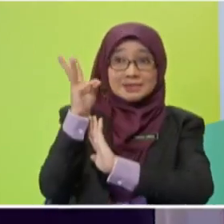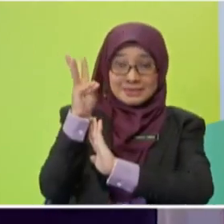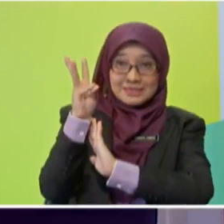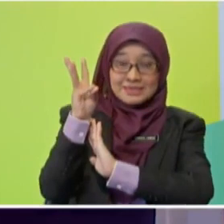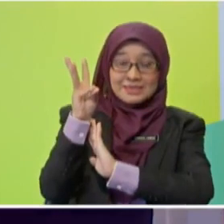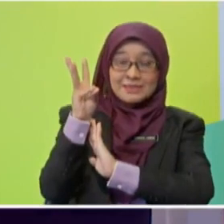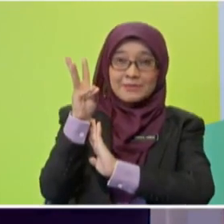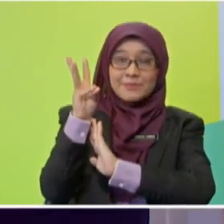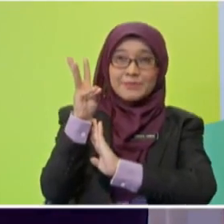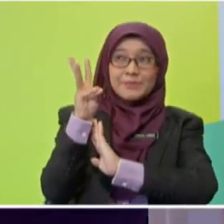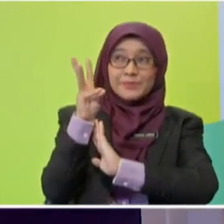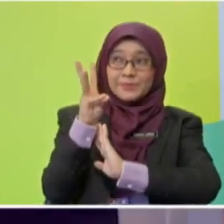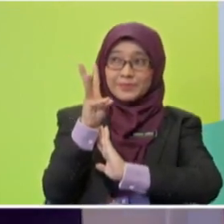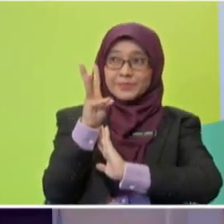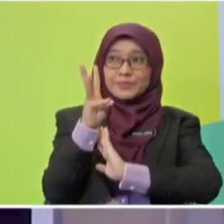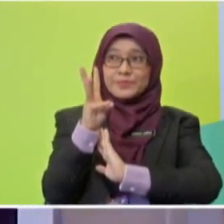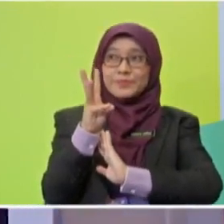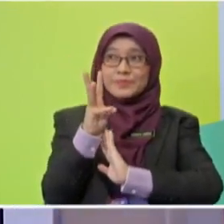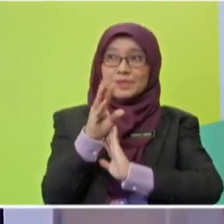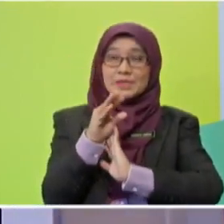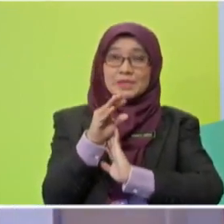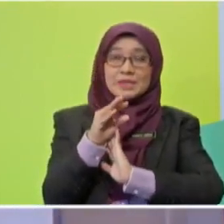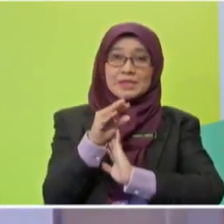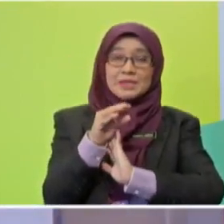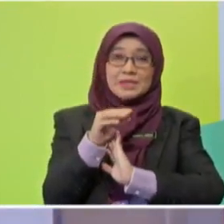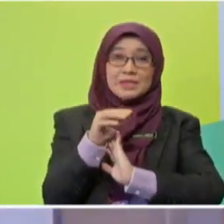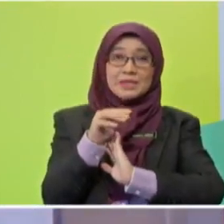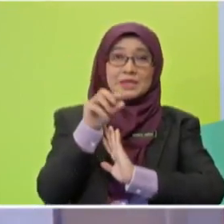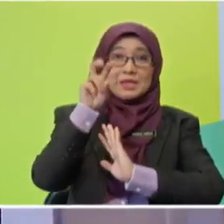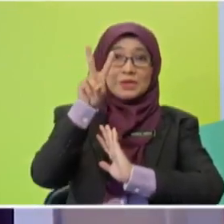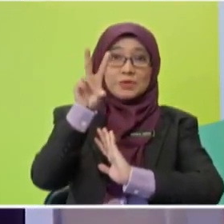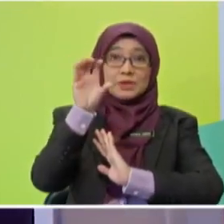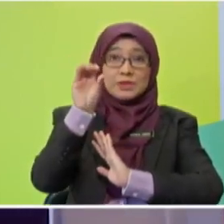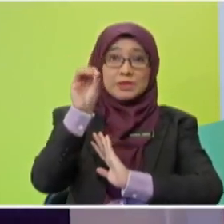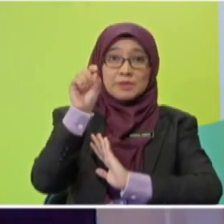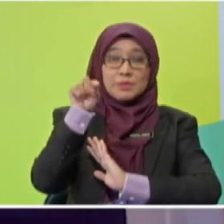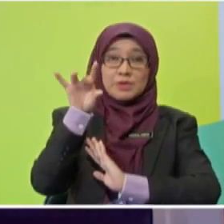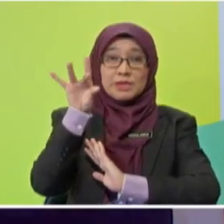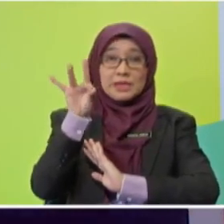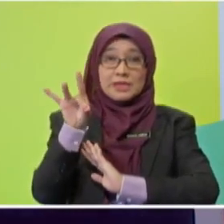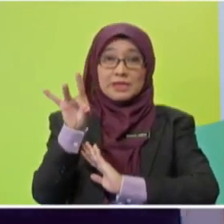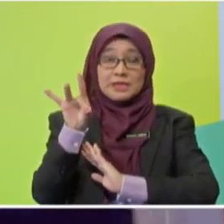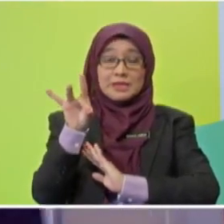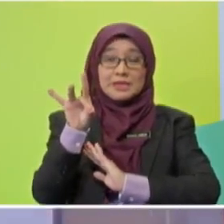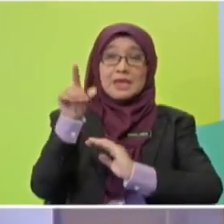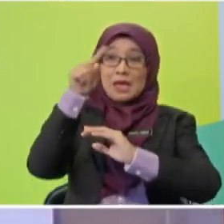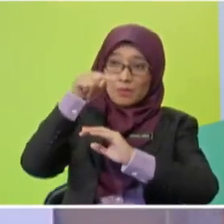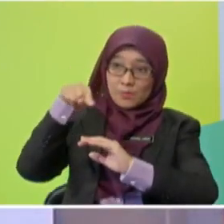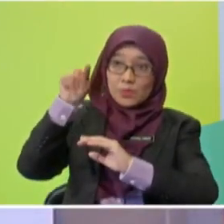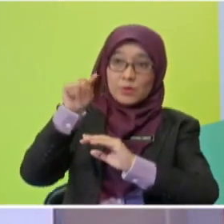Okay, 16. Going to divide by, we have 20.8. So we move one place, we